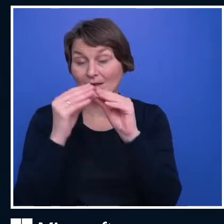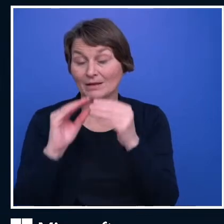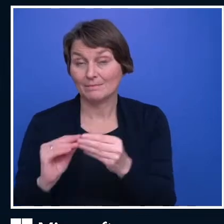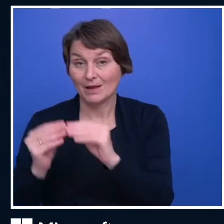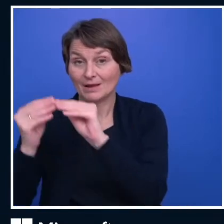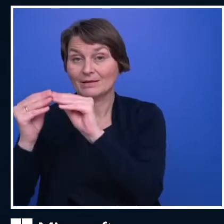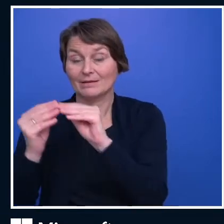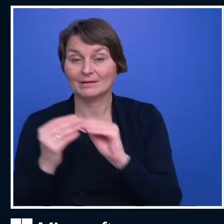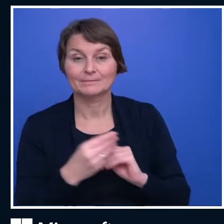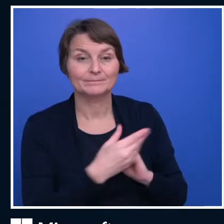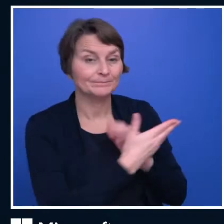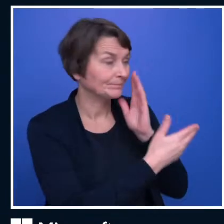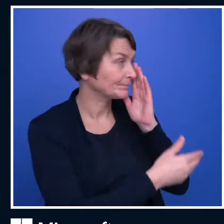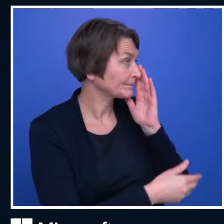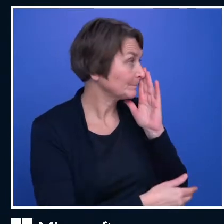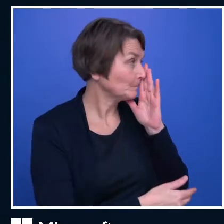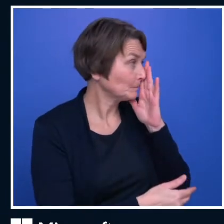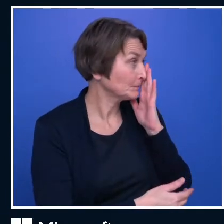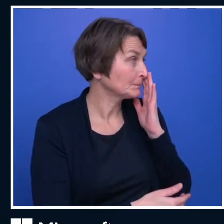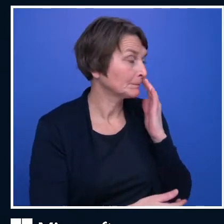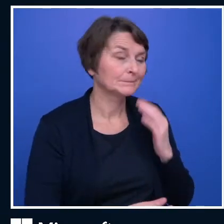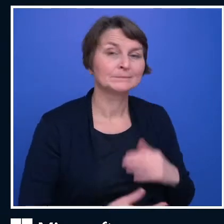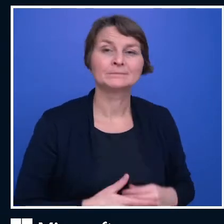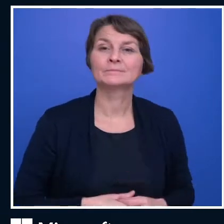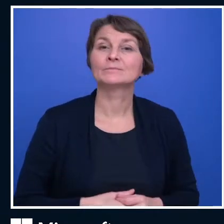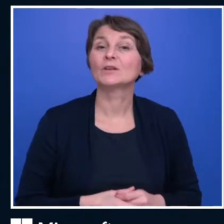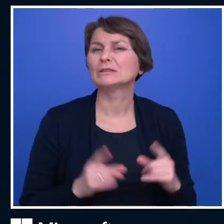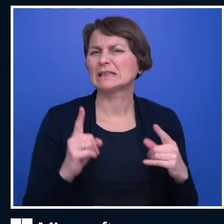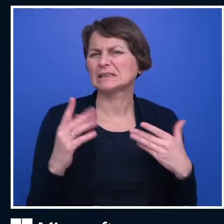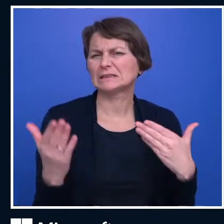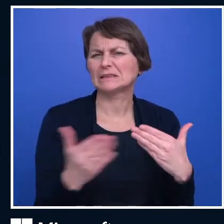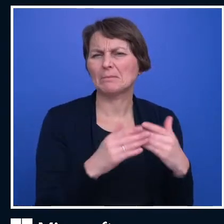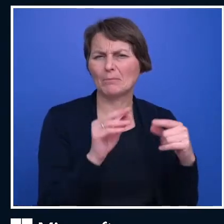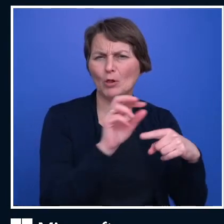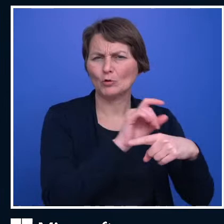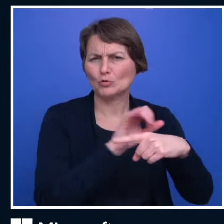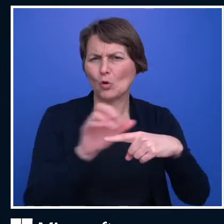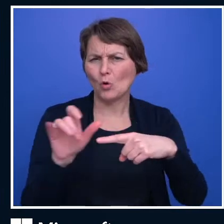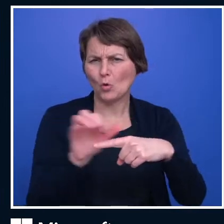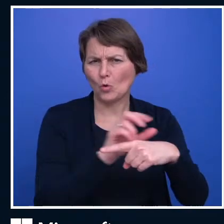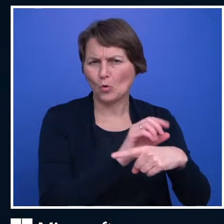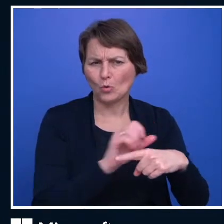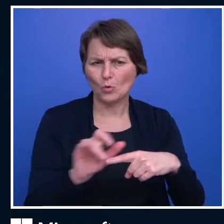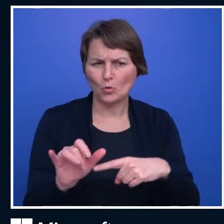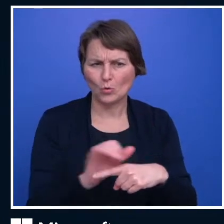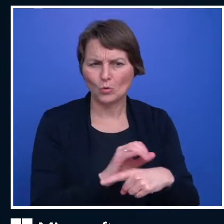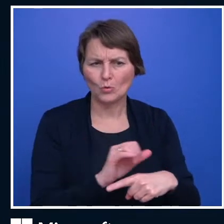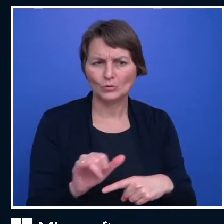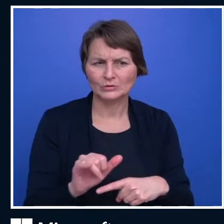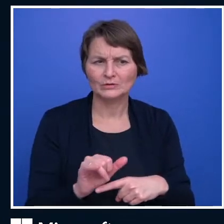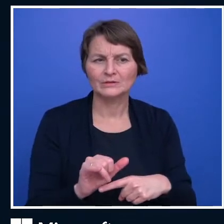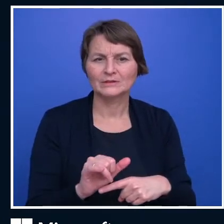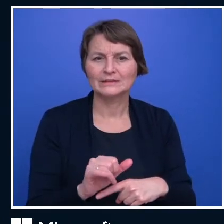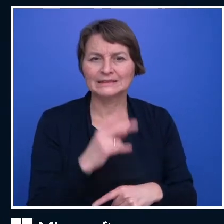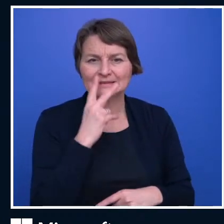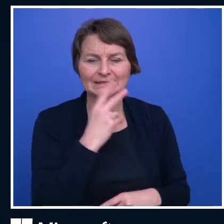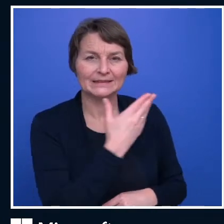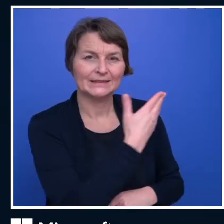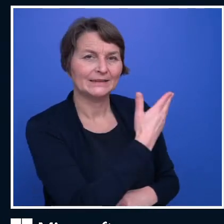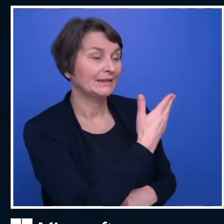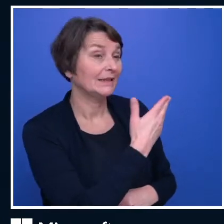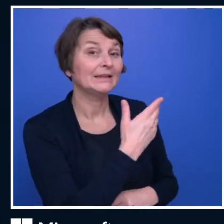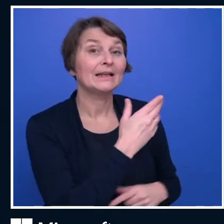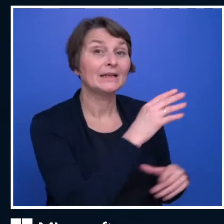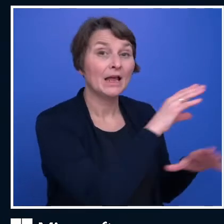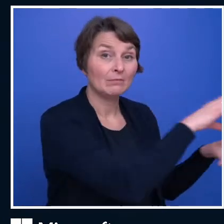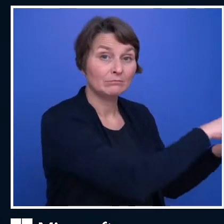code right over here, allows me to format my data, and I'll go to the dashboard now. So again, I